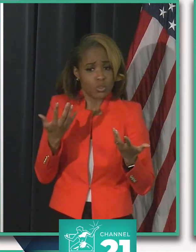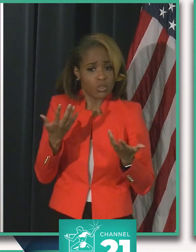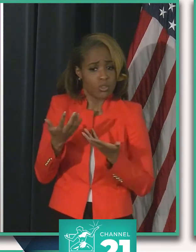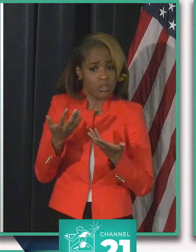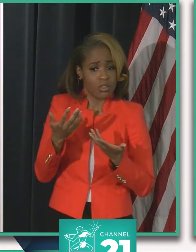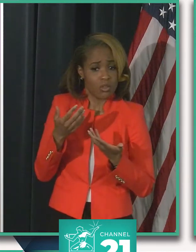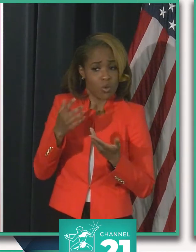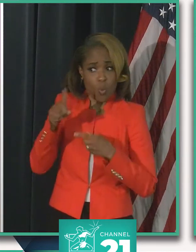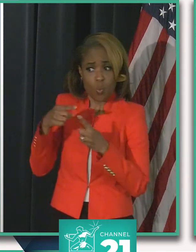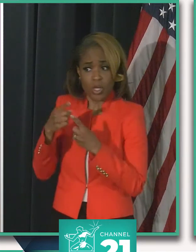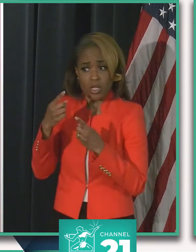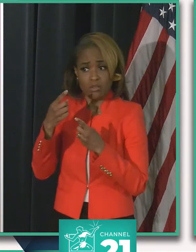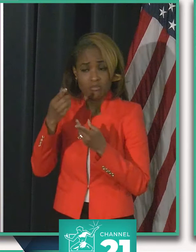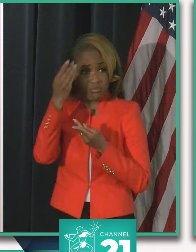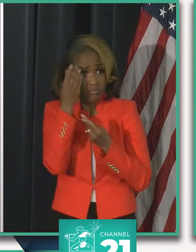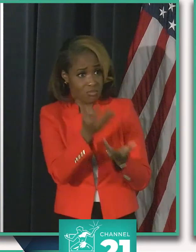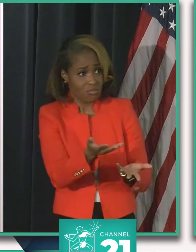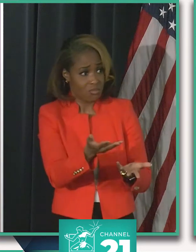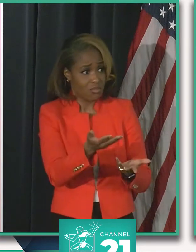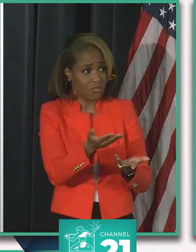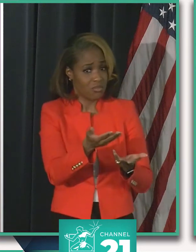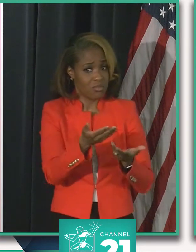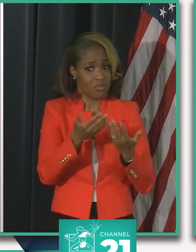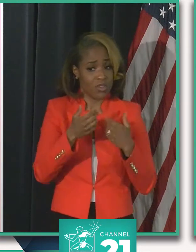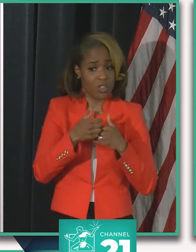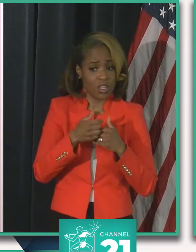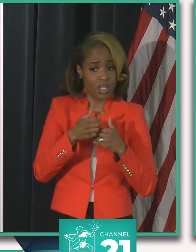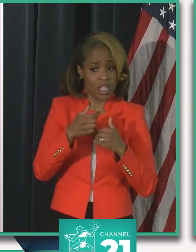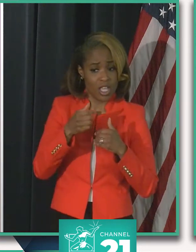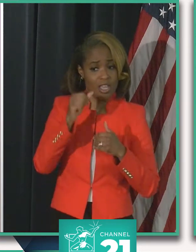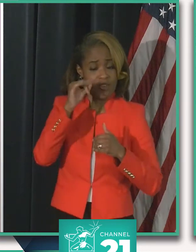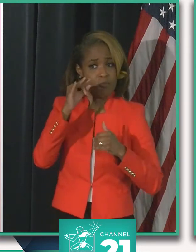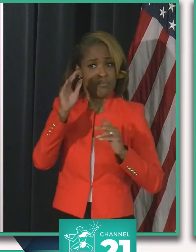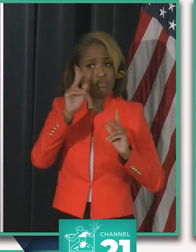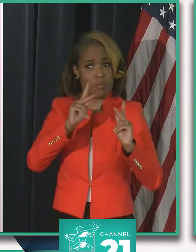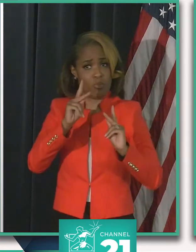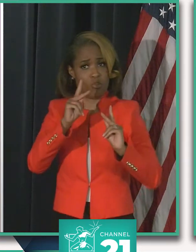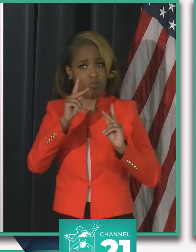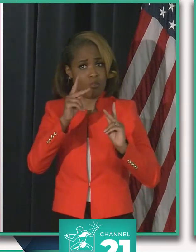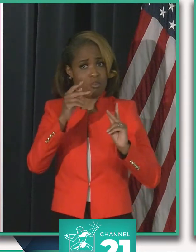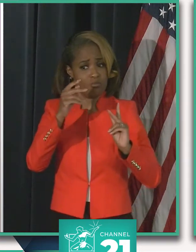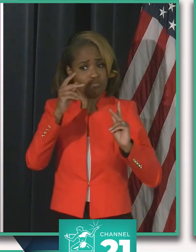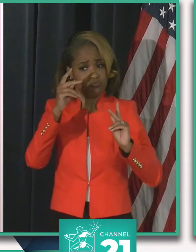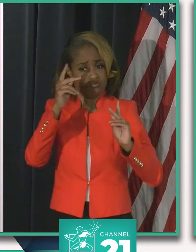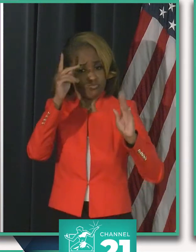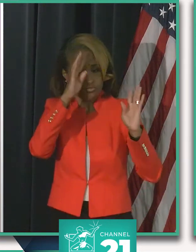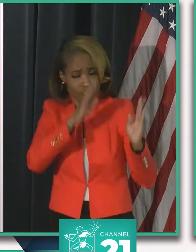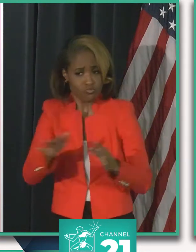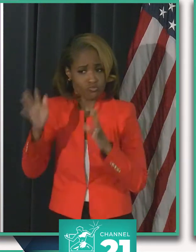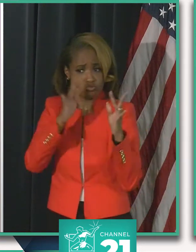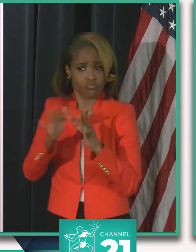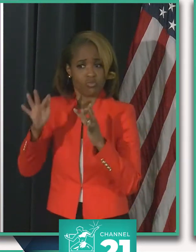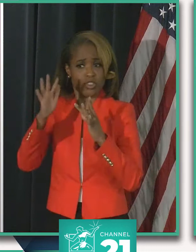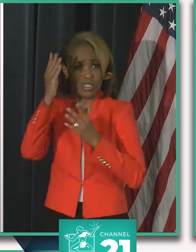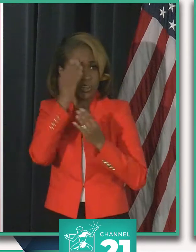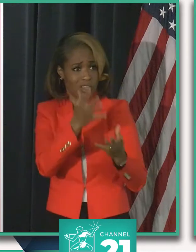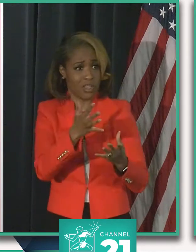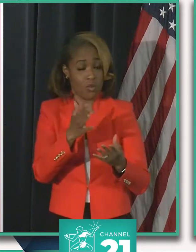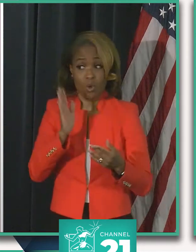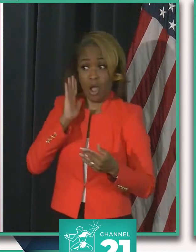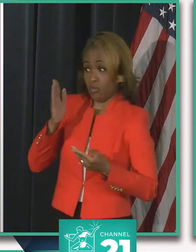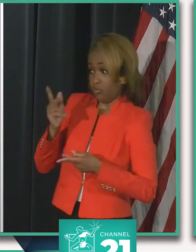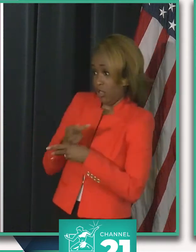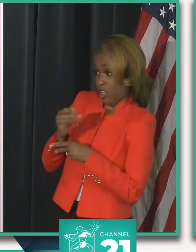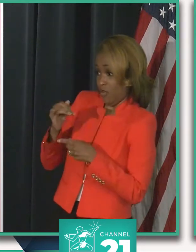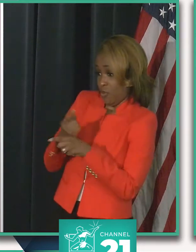is presented to you in a logical, thought-out, concise format? Well, I'll handle it appropriately. This is the first time hearing